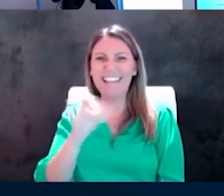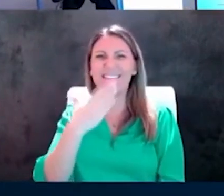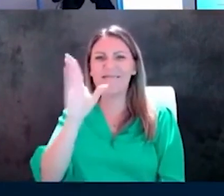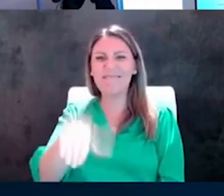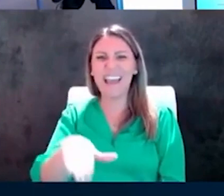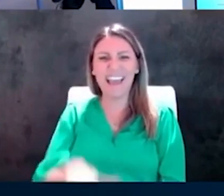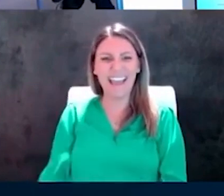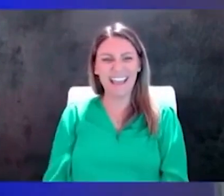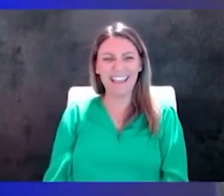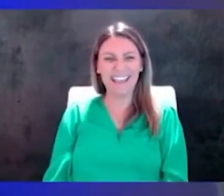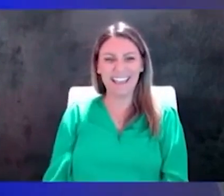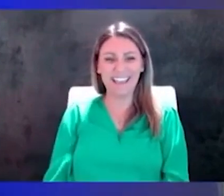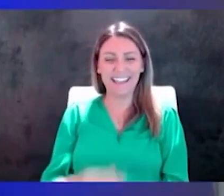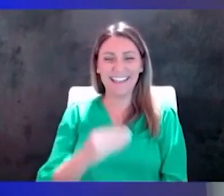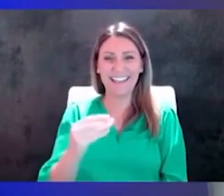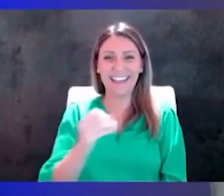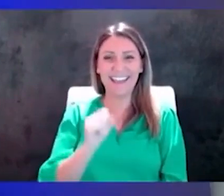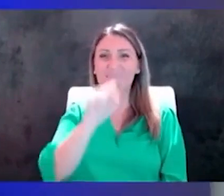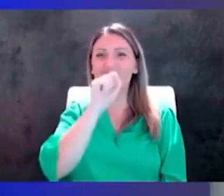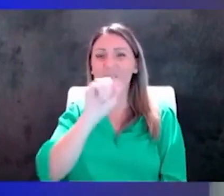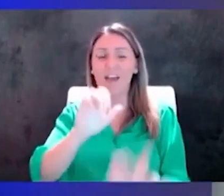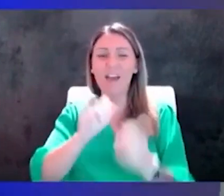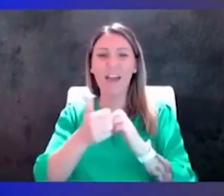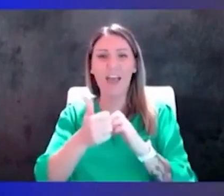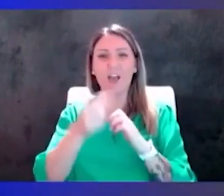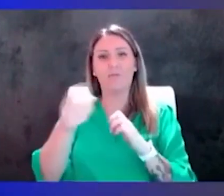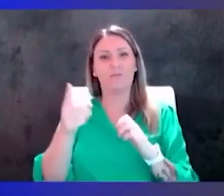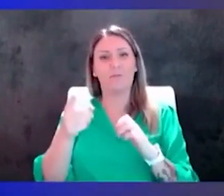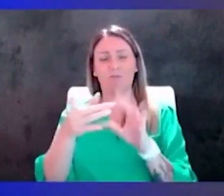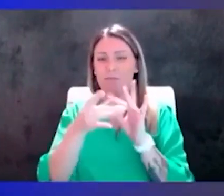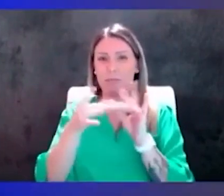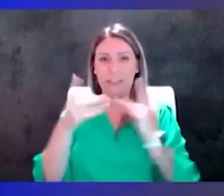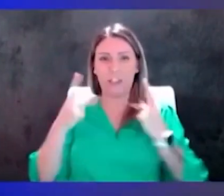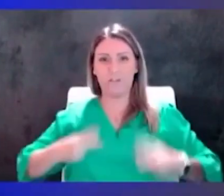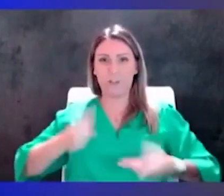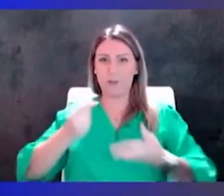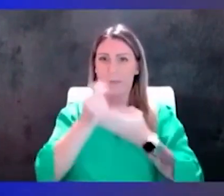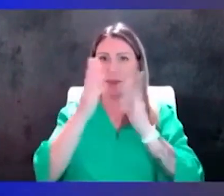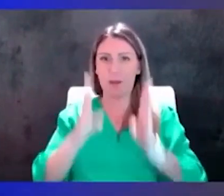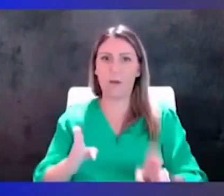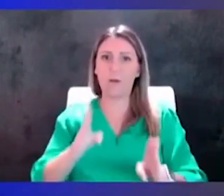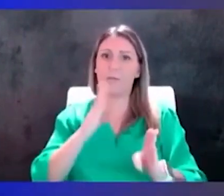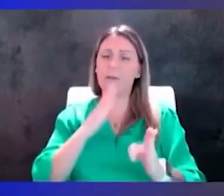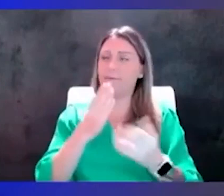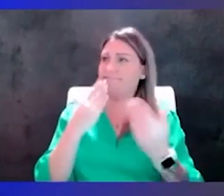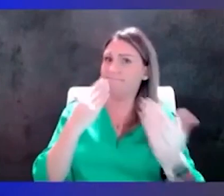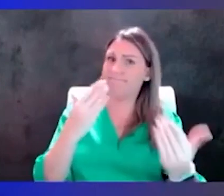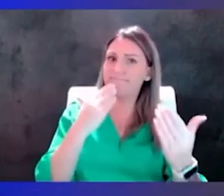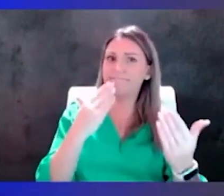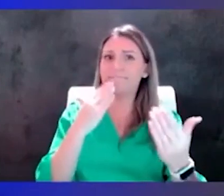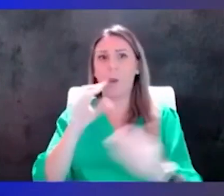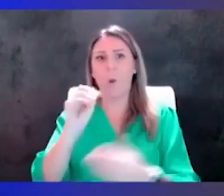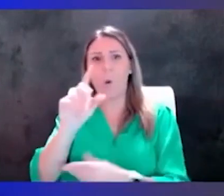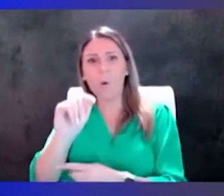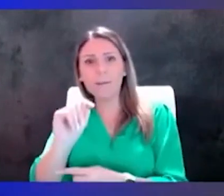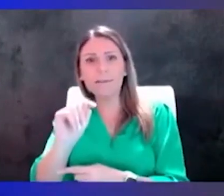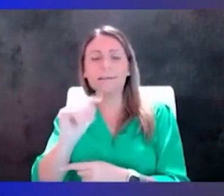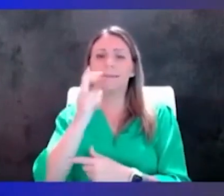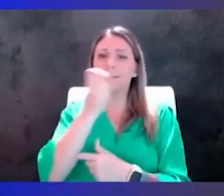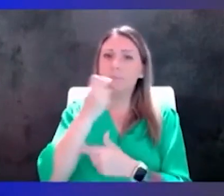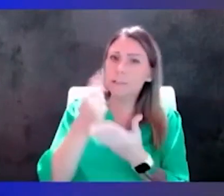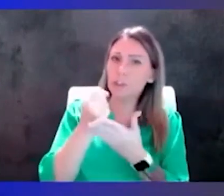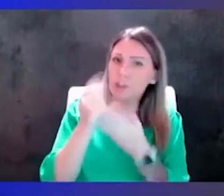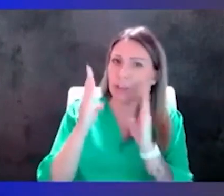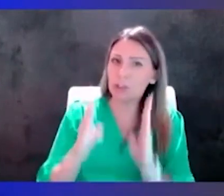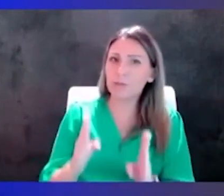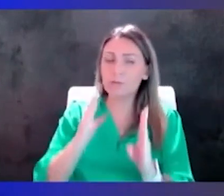love how you highlighted our physical therapists. So just to give a shout out to our physical therapists, occupational therapists, speech therapists. They're the most important members of